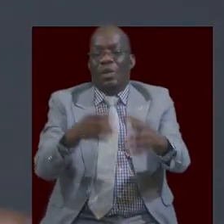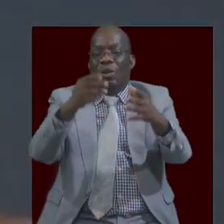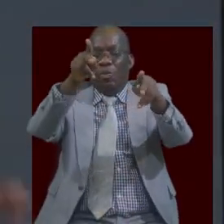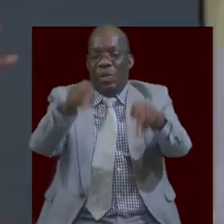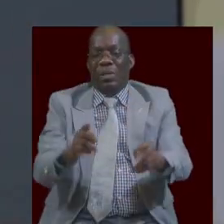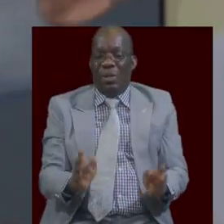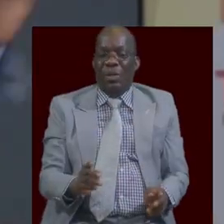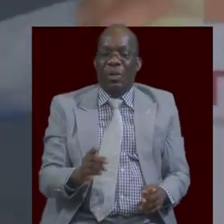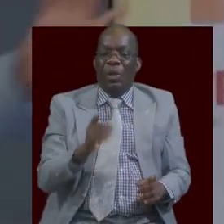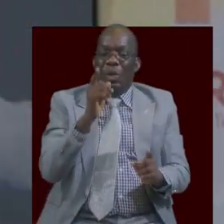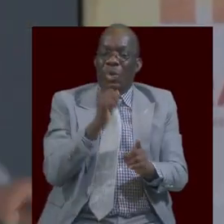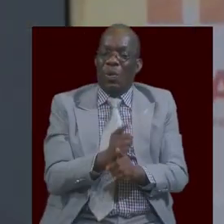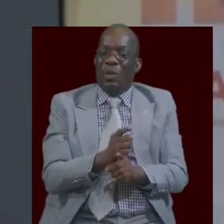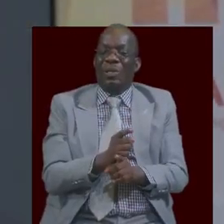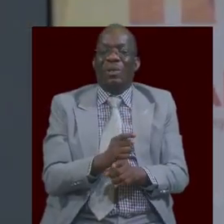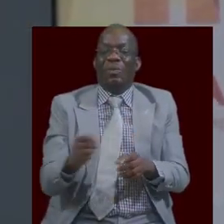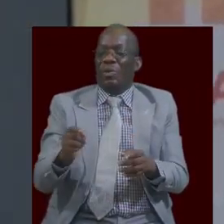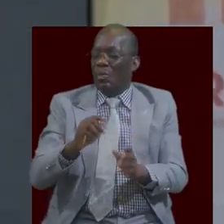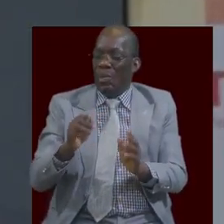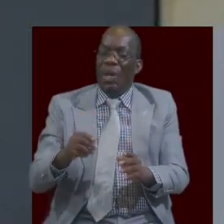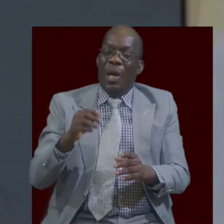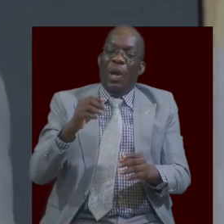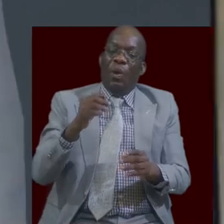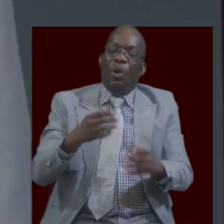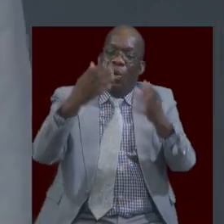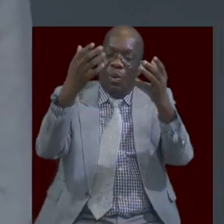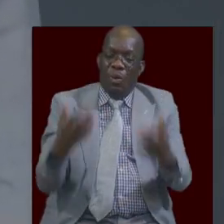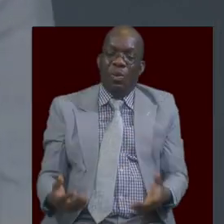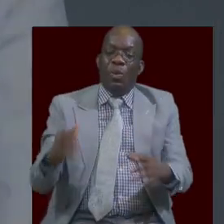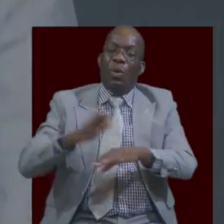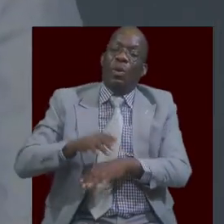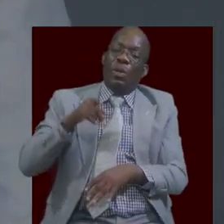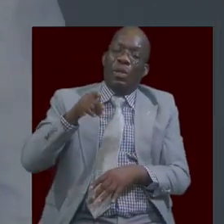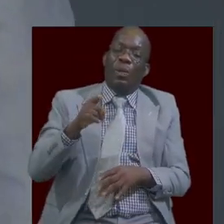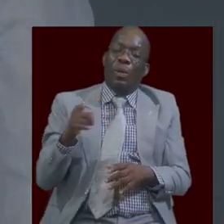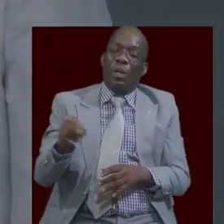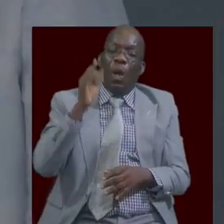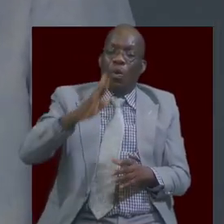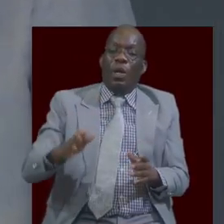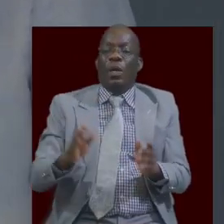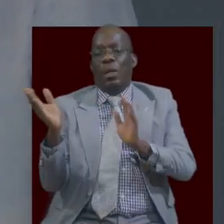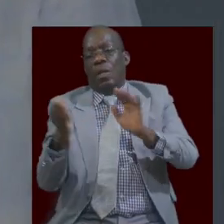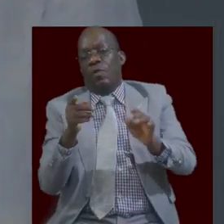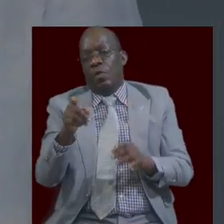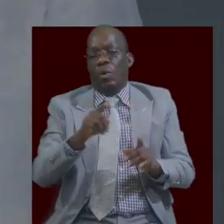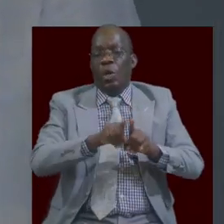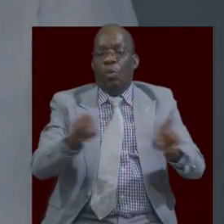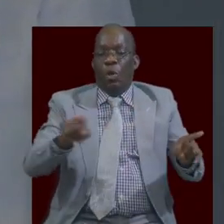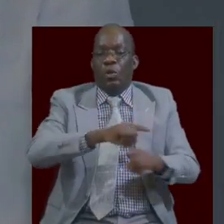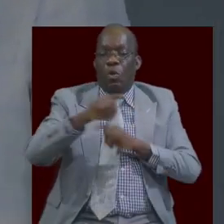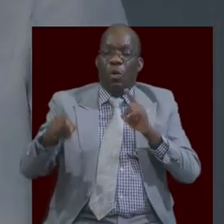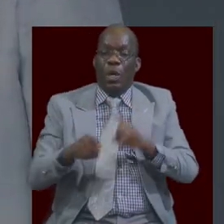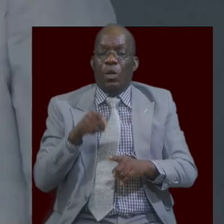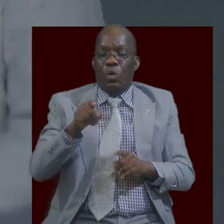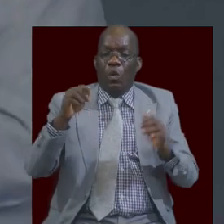be a dead weight on the whole institution. Decision will pass you by. But when you have